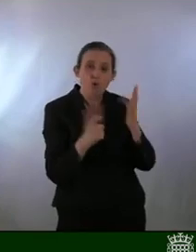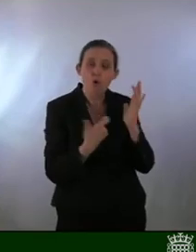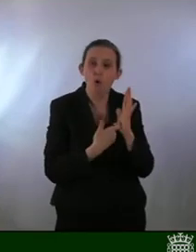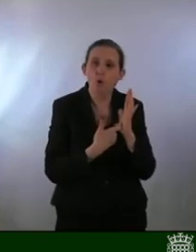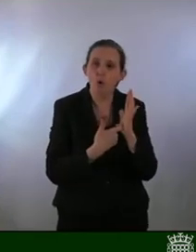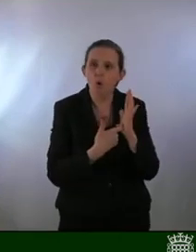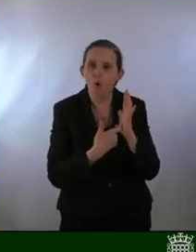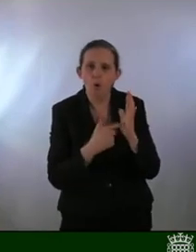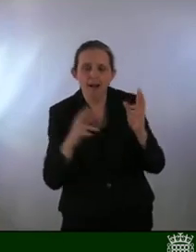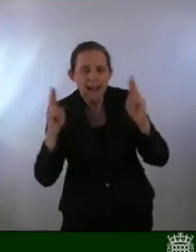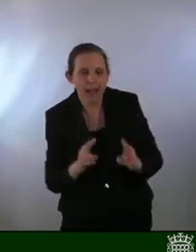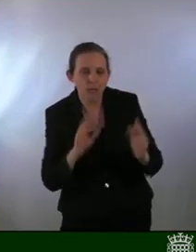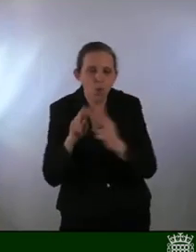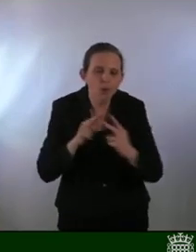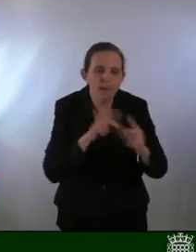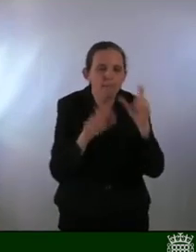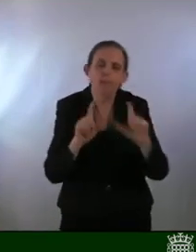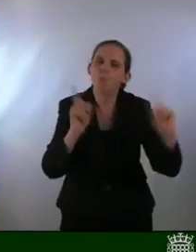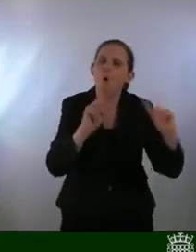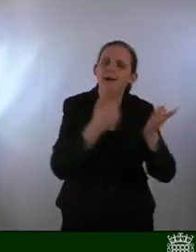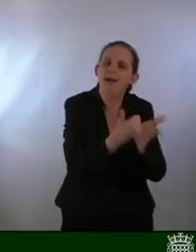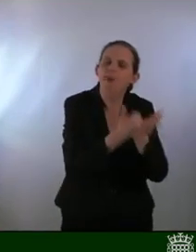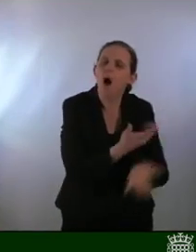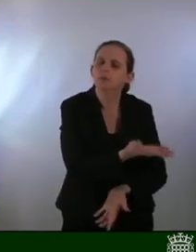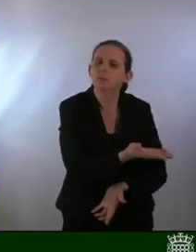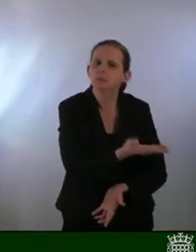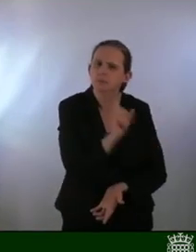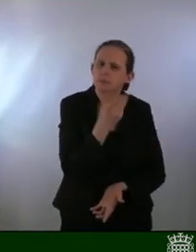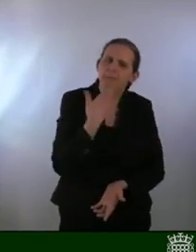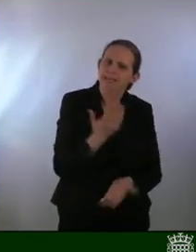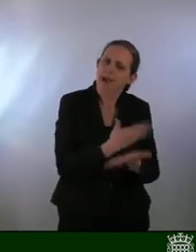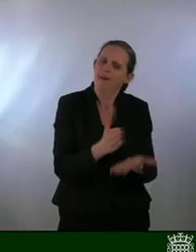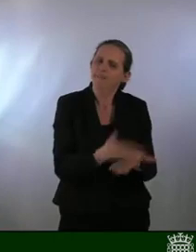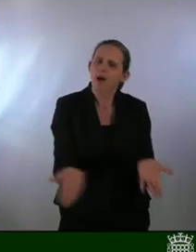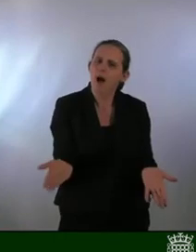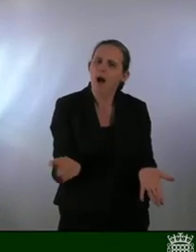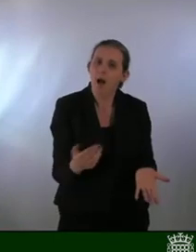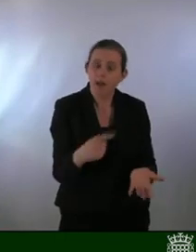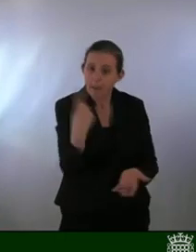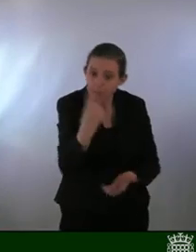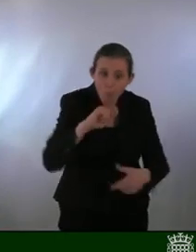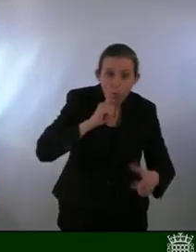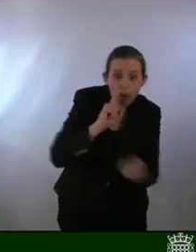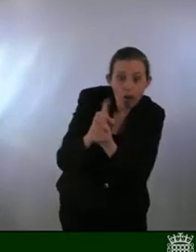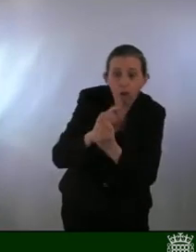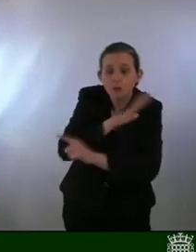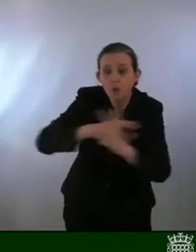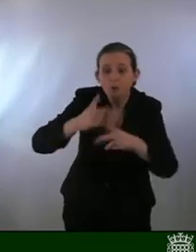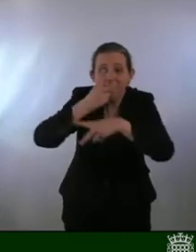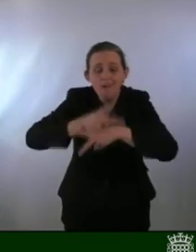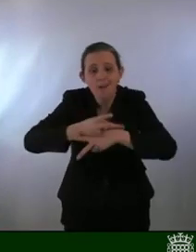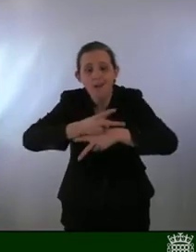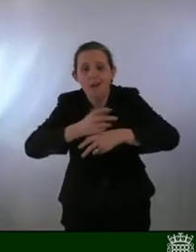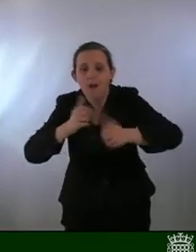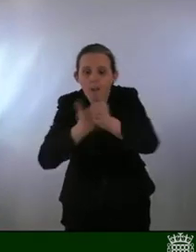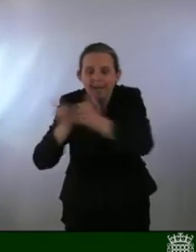to be decreasing contact? In particular, is he discussing with social care providers to lengthen the time